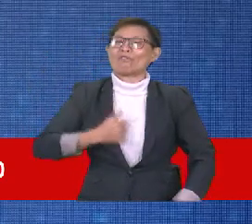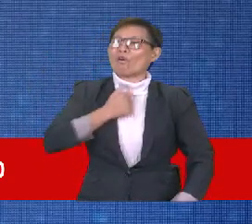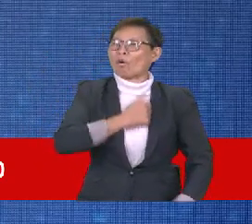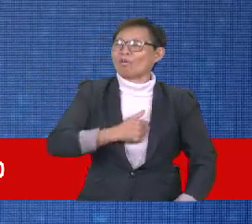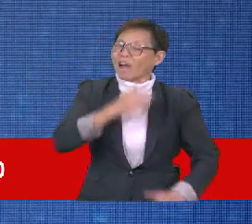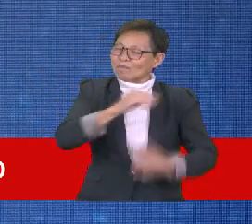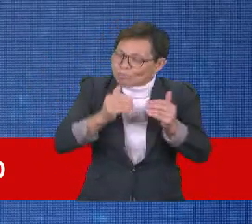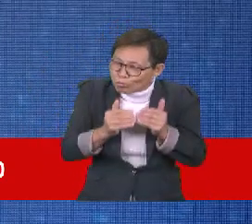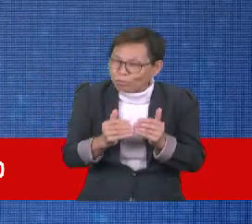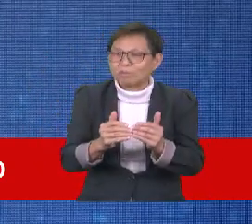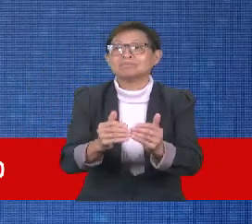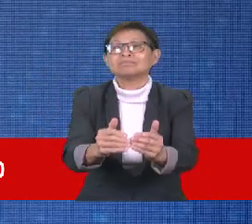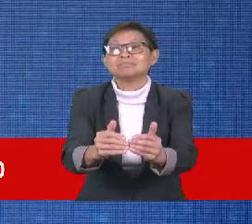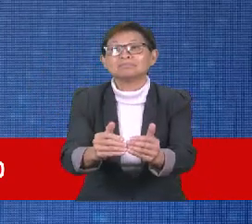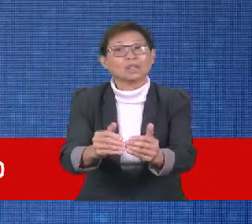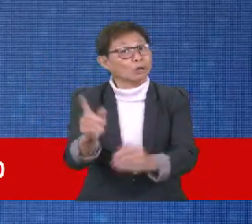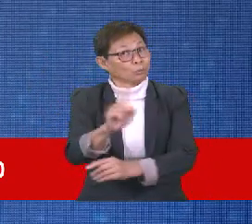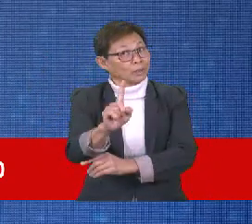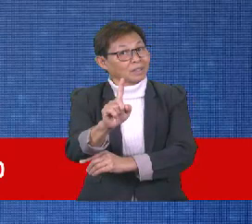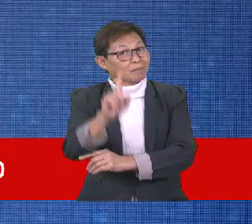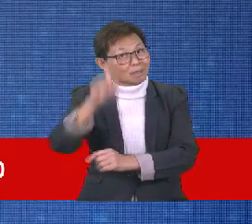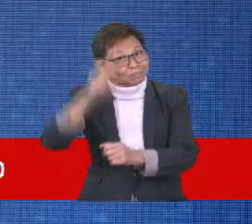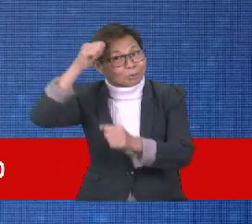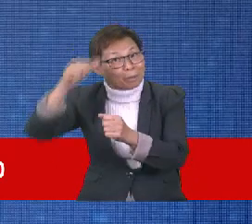move on. But we should not forget,